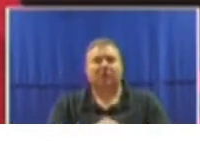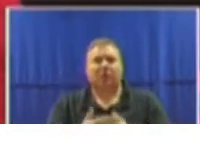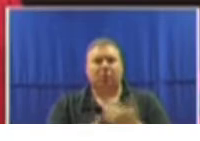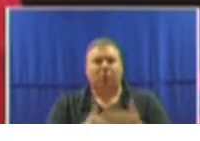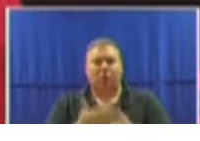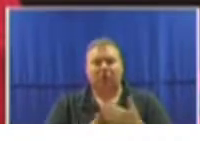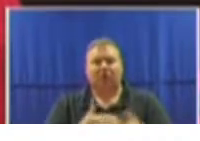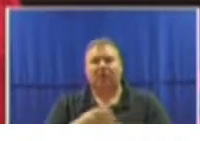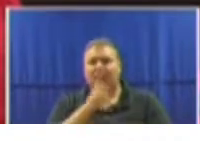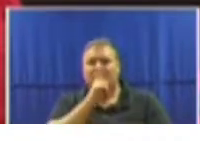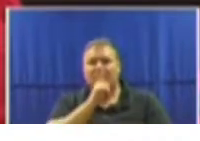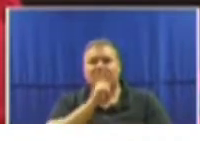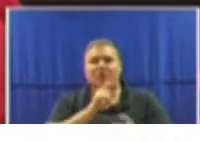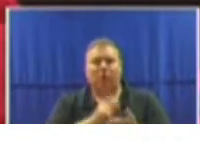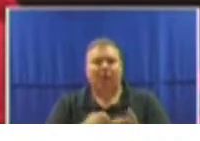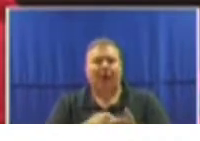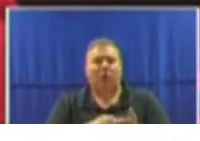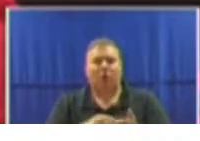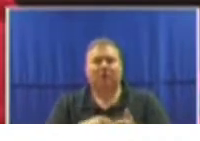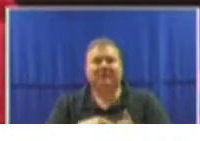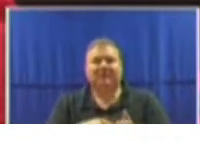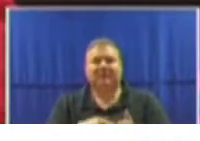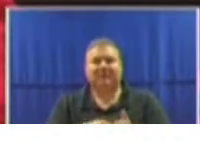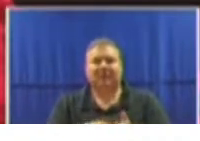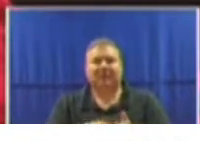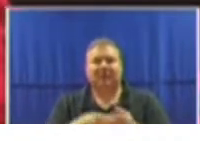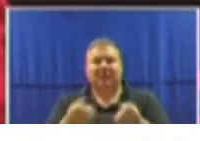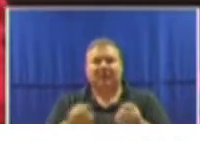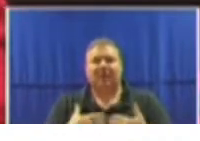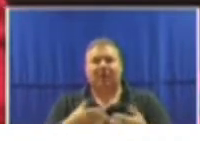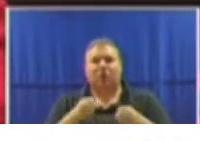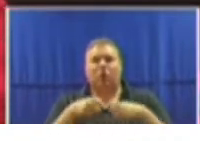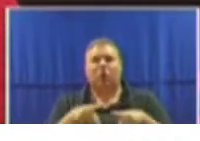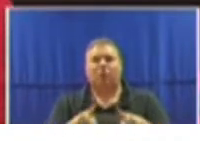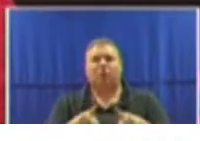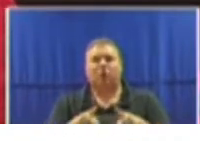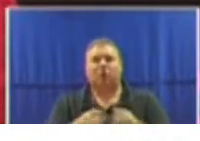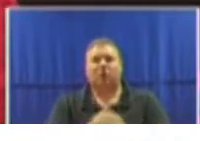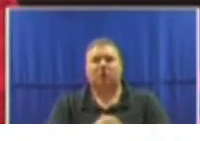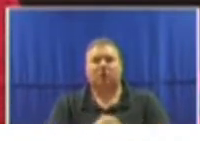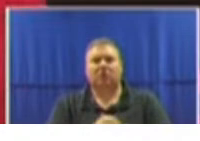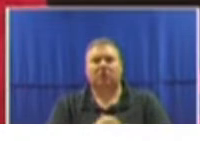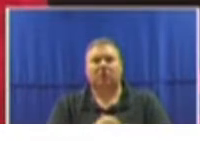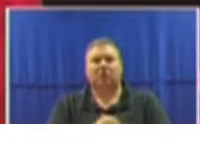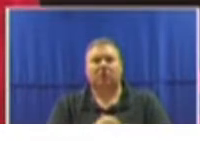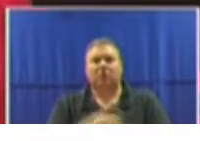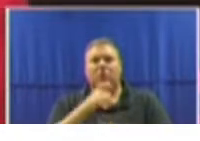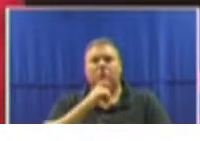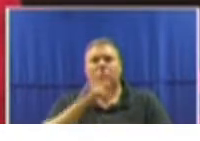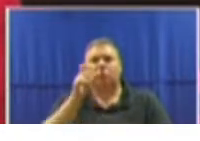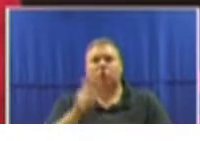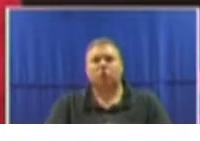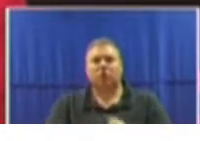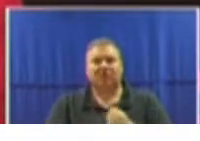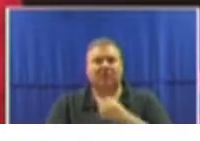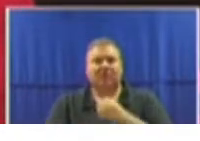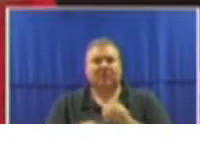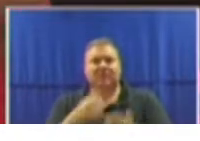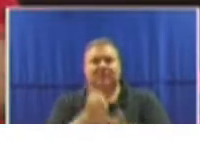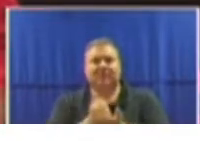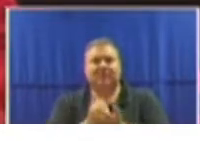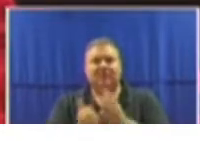secret ballot that must ultimately give us an opportunity to remove the useless sitting president of the